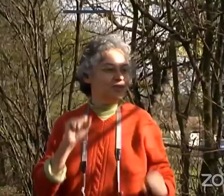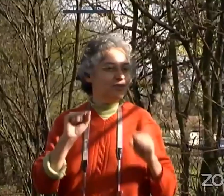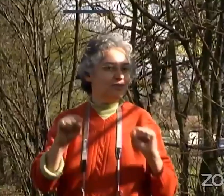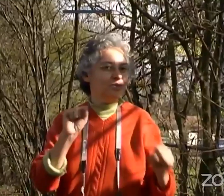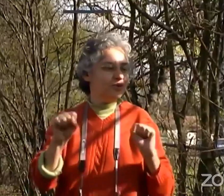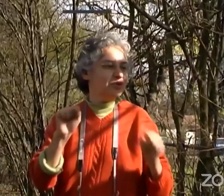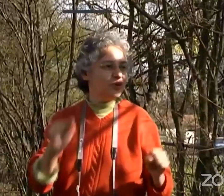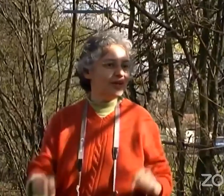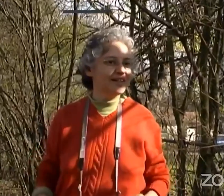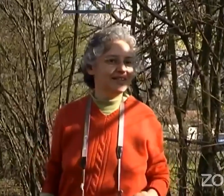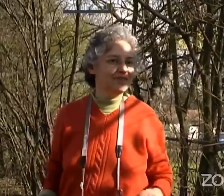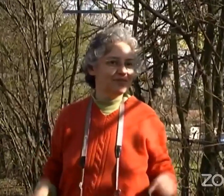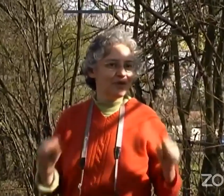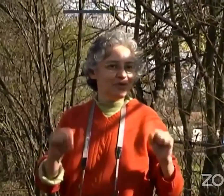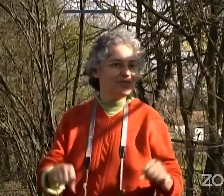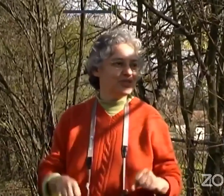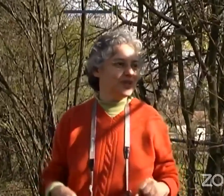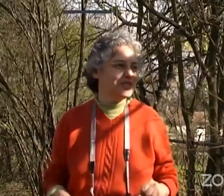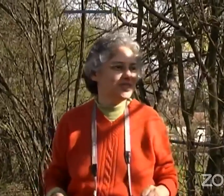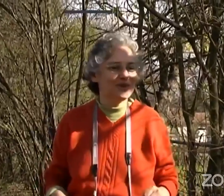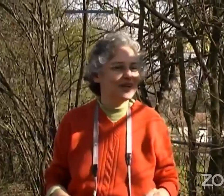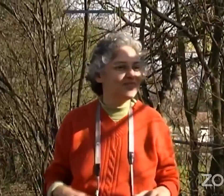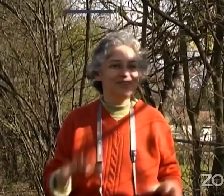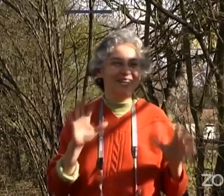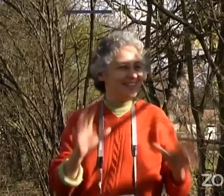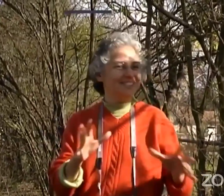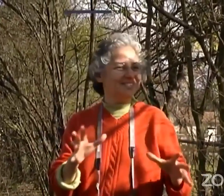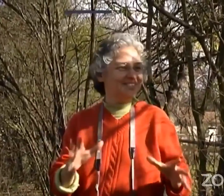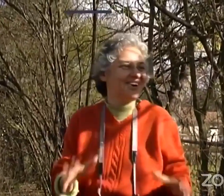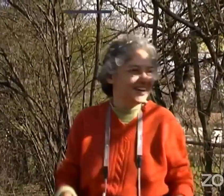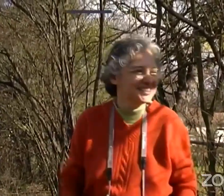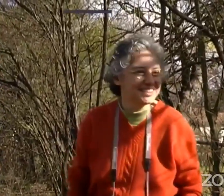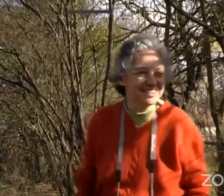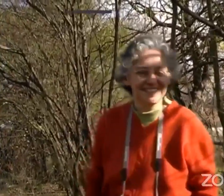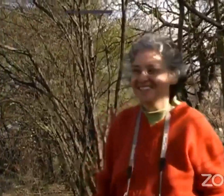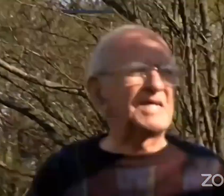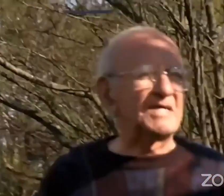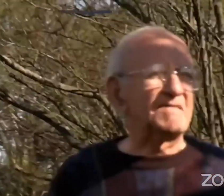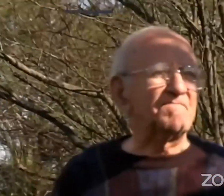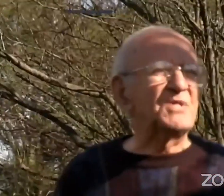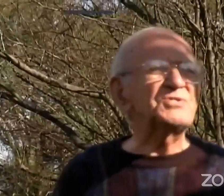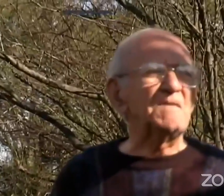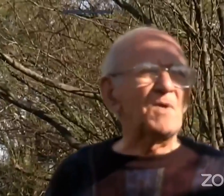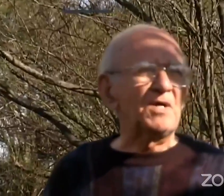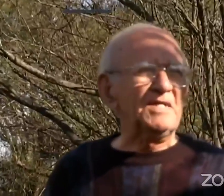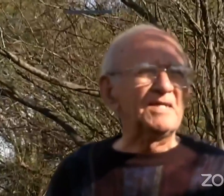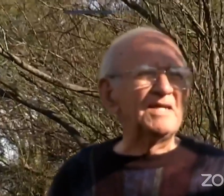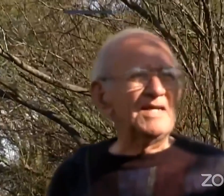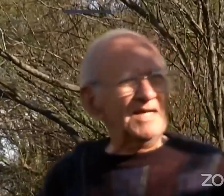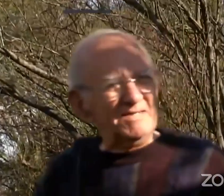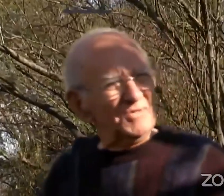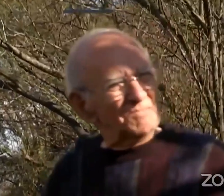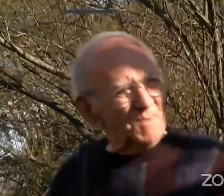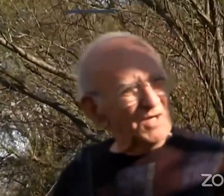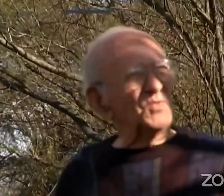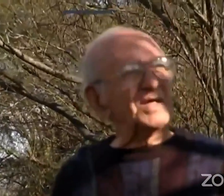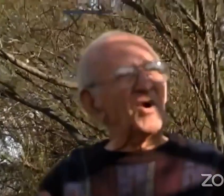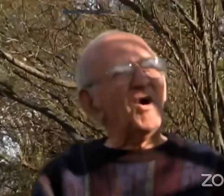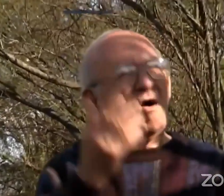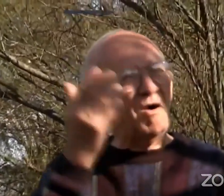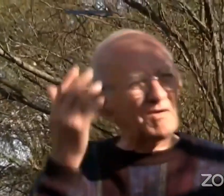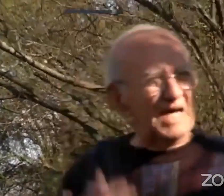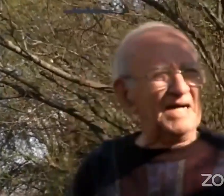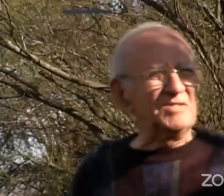Try to do door-to-door knocking, voter registration, whatever, you got to deal with the dogs. Somebody had a birthday party, and that party